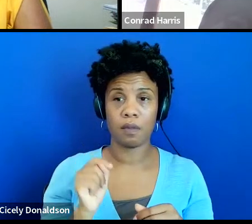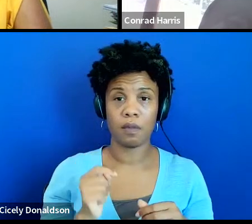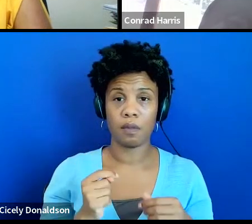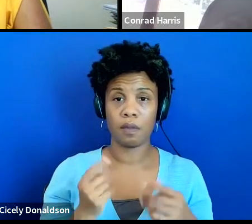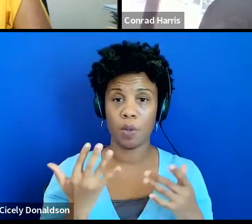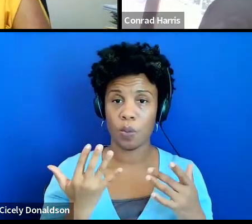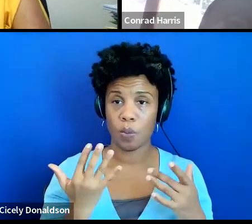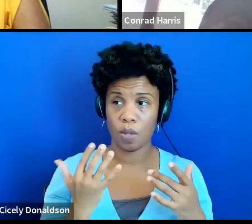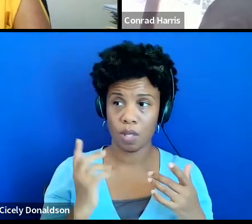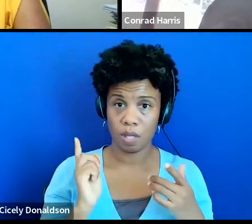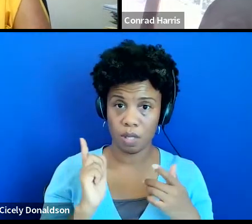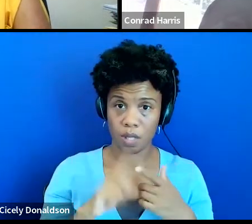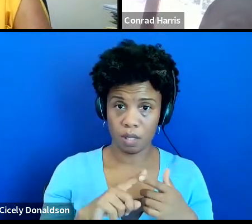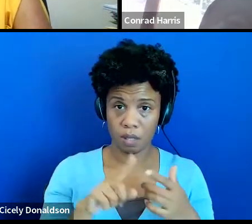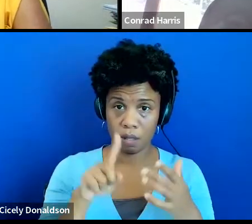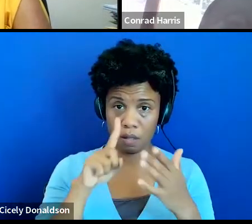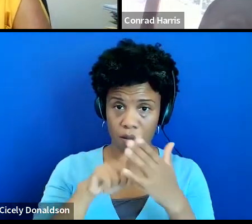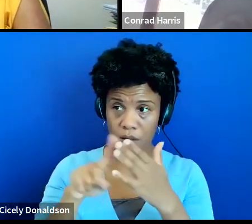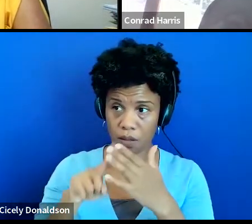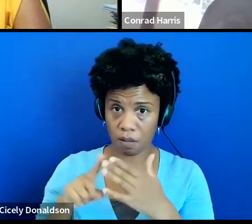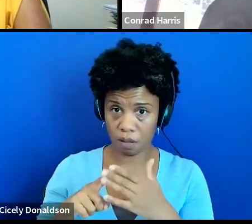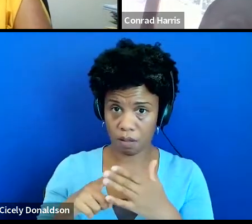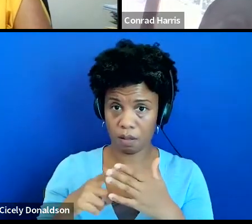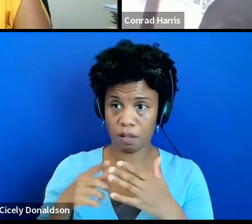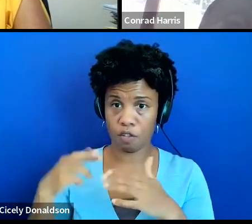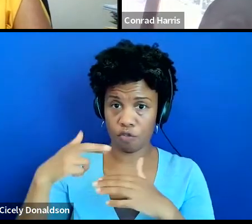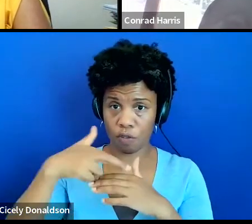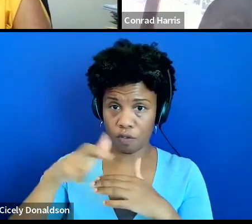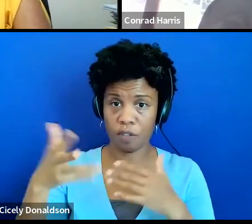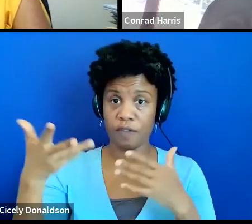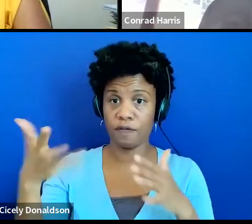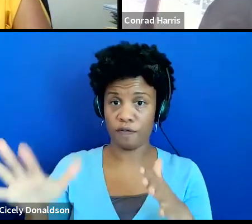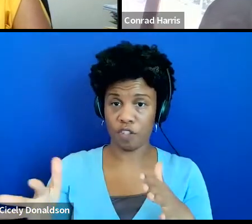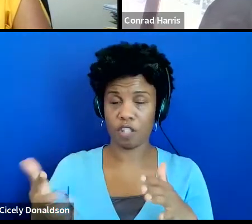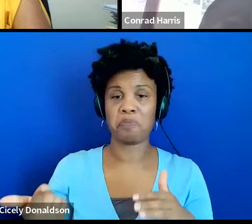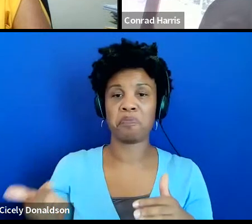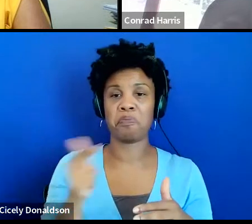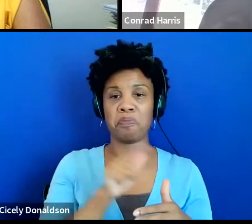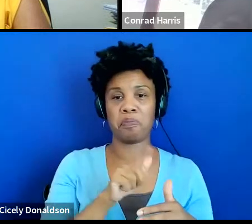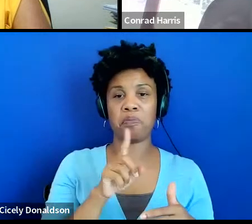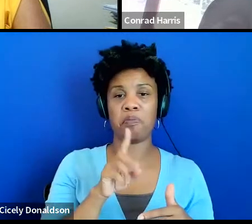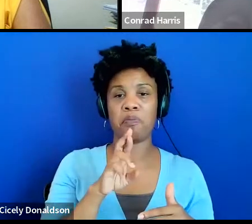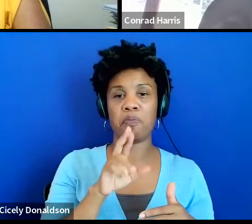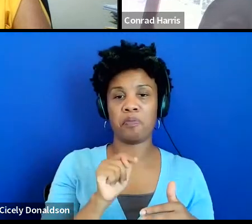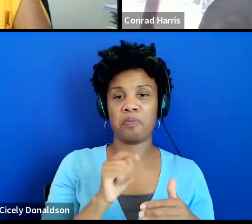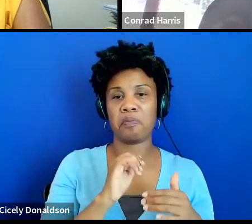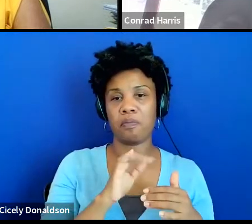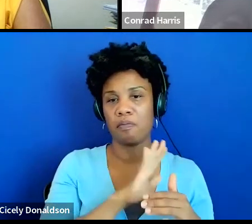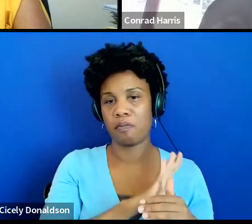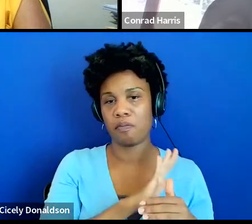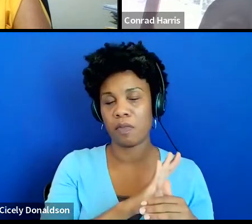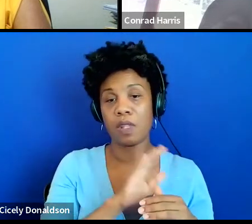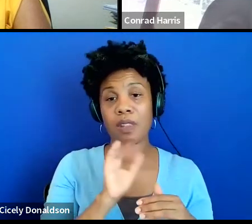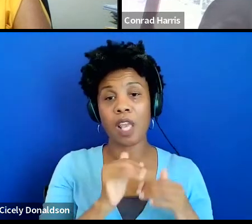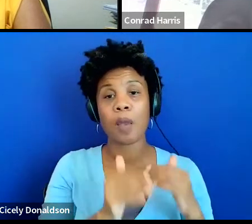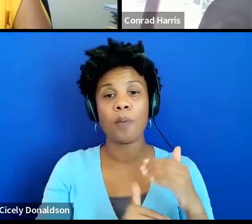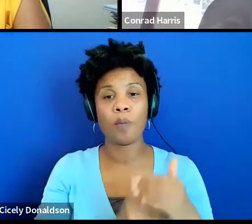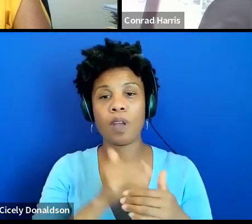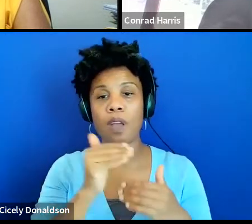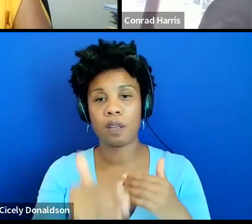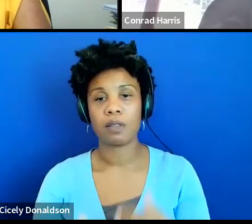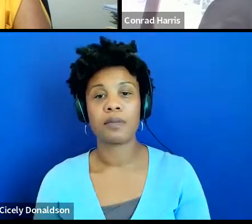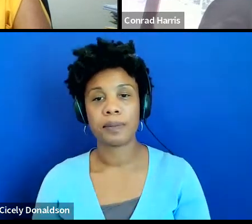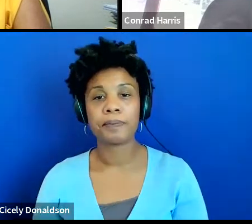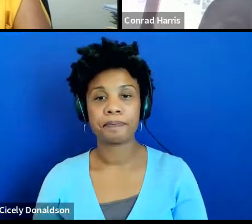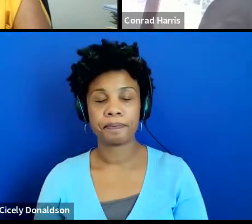the investigation and referral from the JCPD. But that is how the process